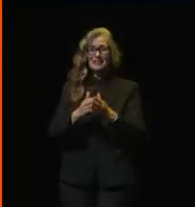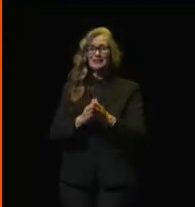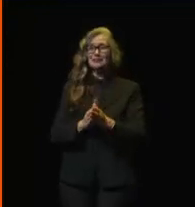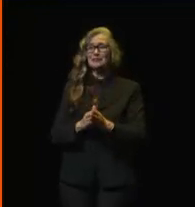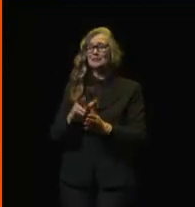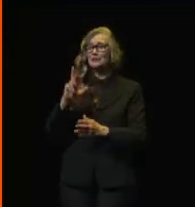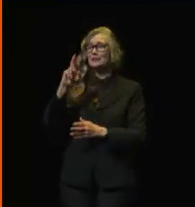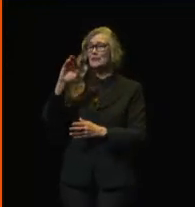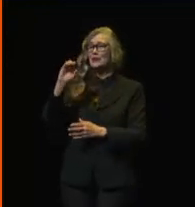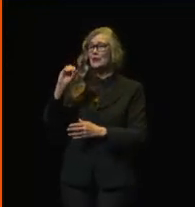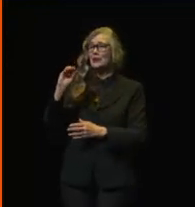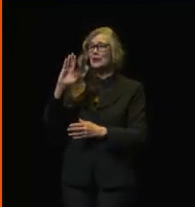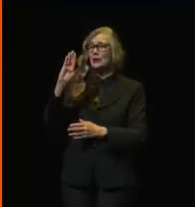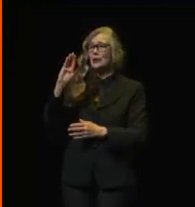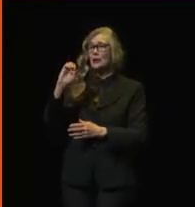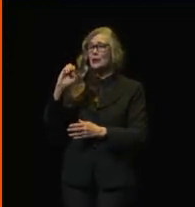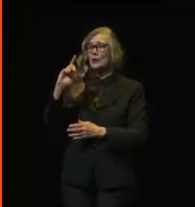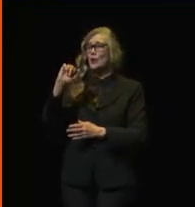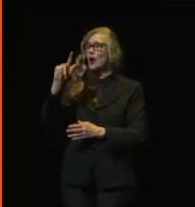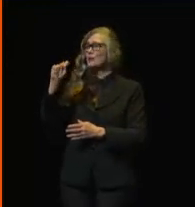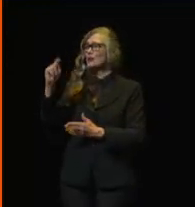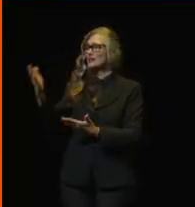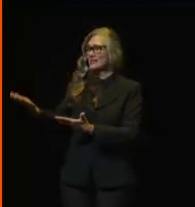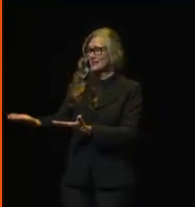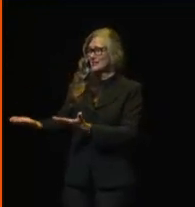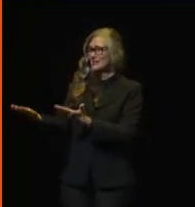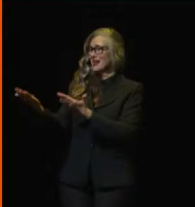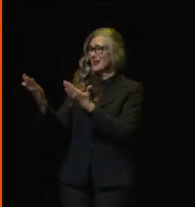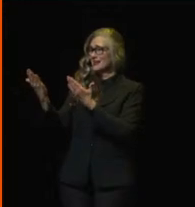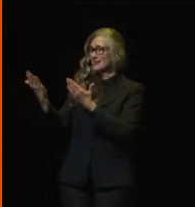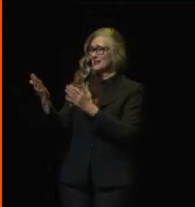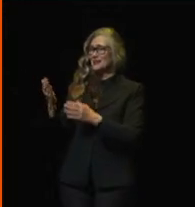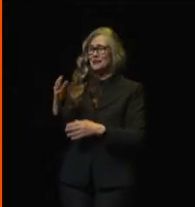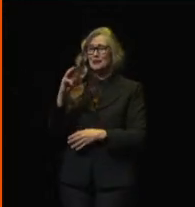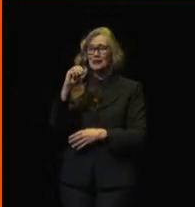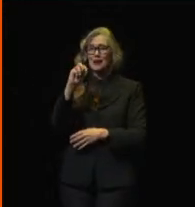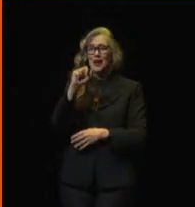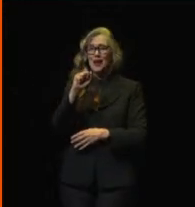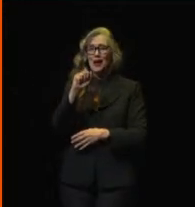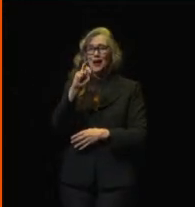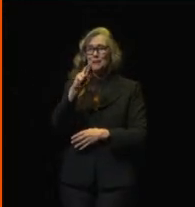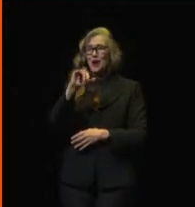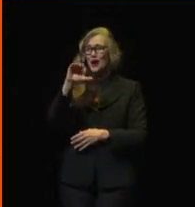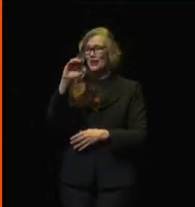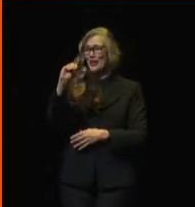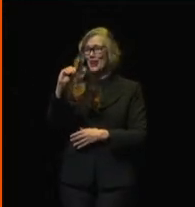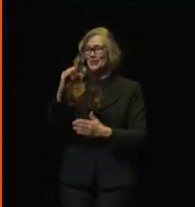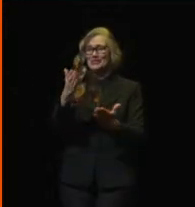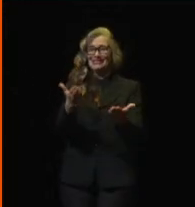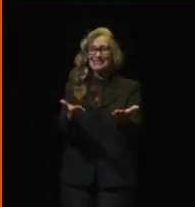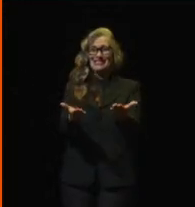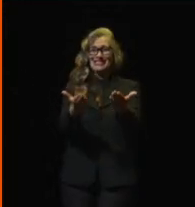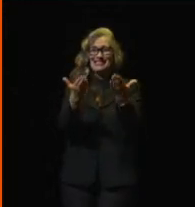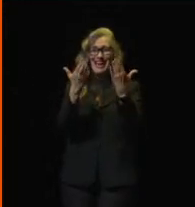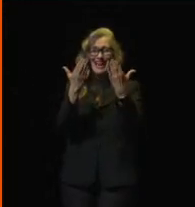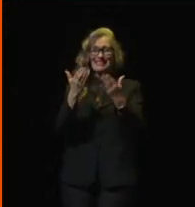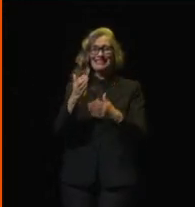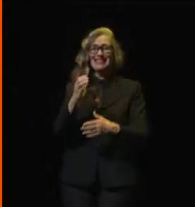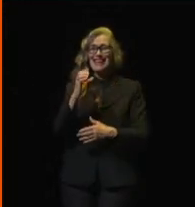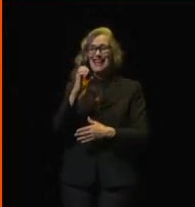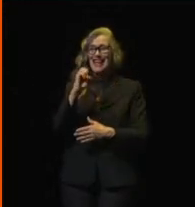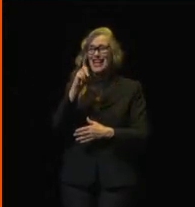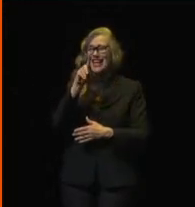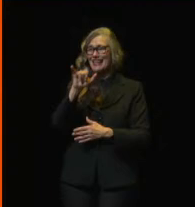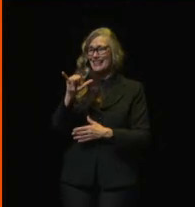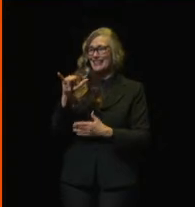Robert, can you please stand? Mario, can you please stand? Billy, can you please